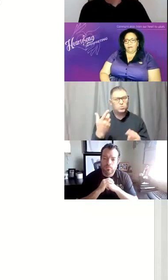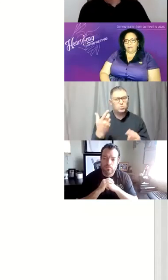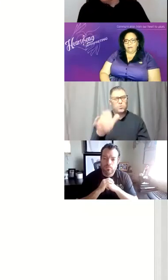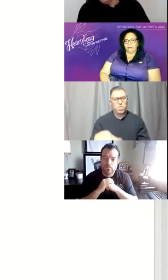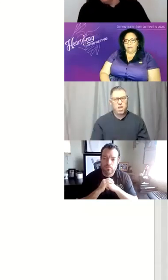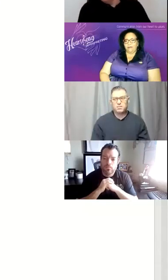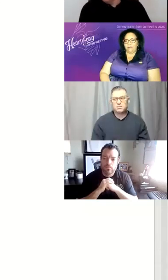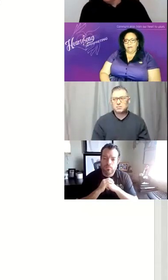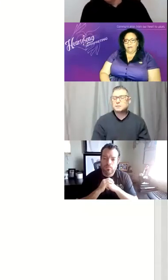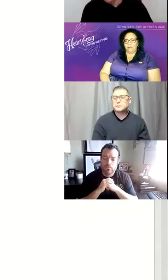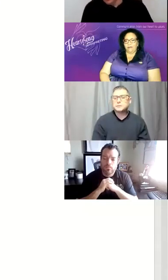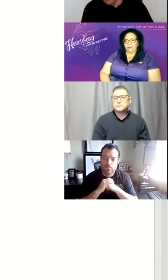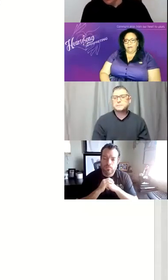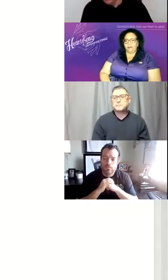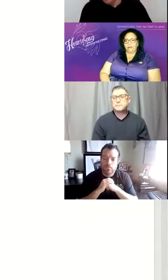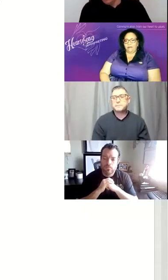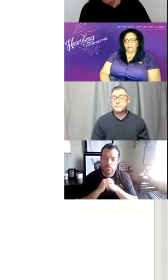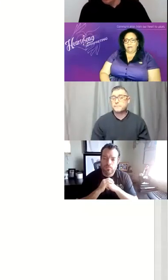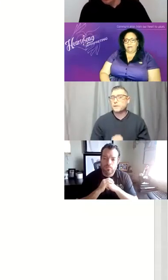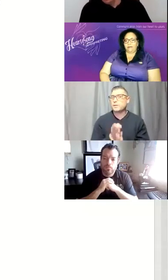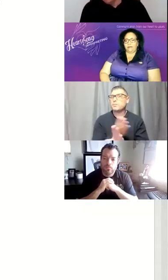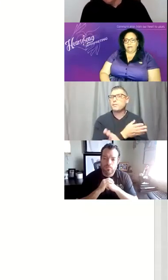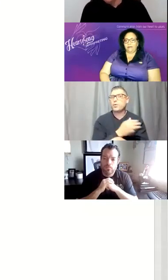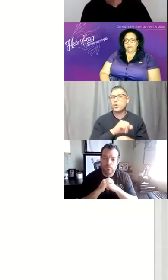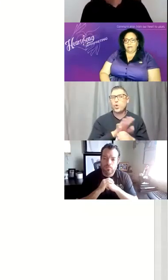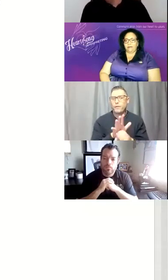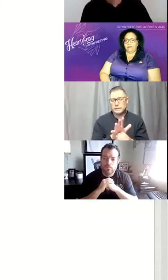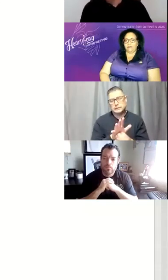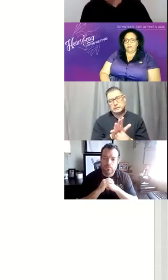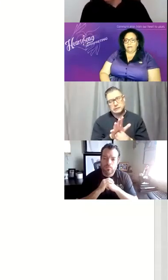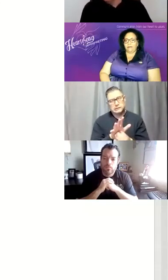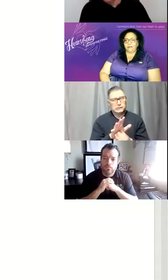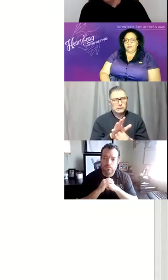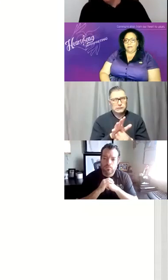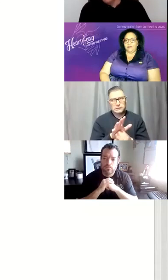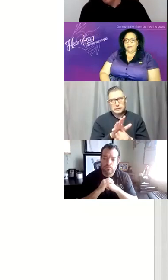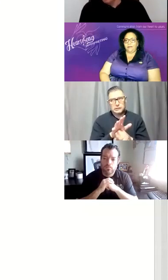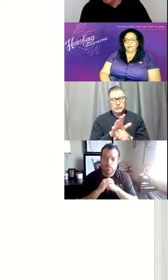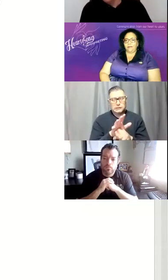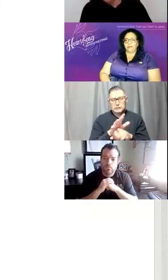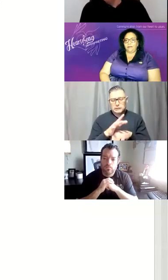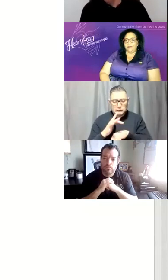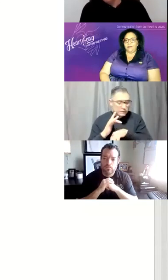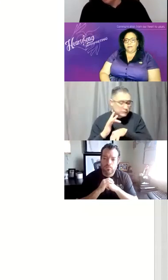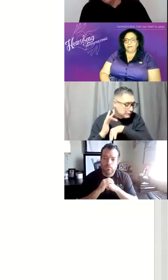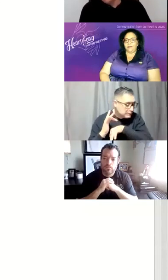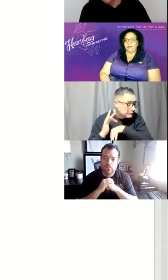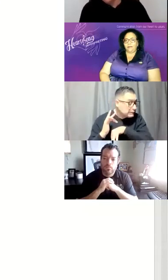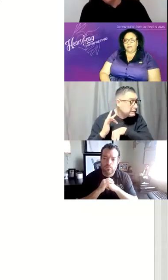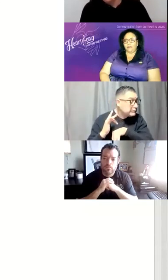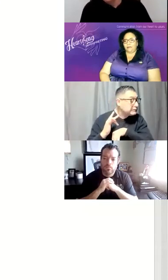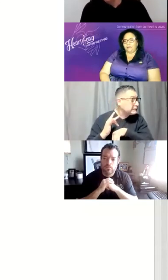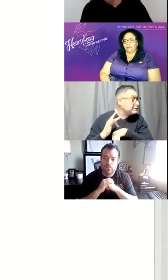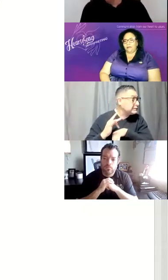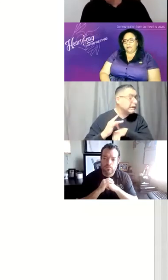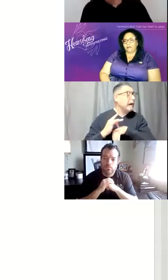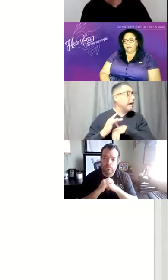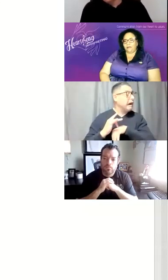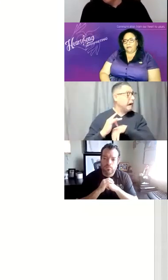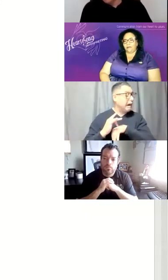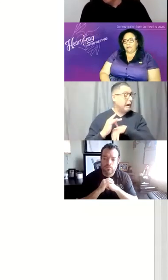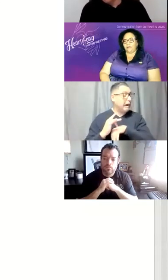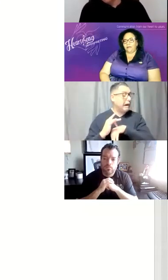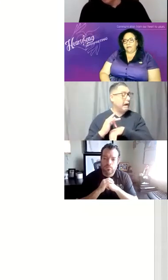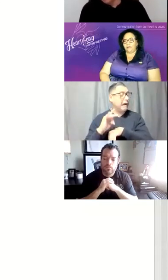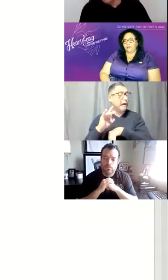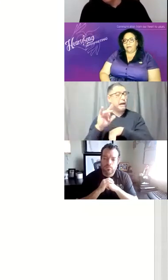We were, prior to COVID, we were just starting to pilot out our very first American